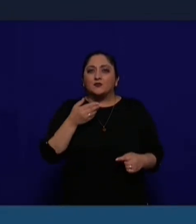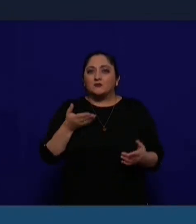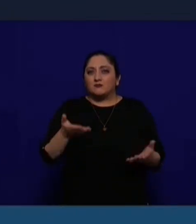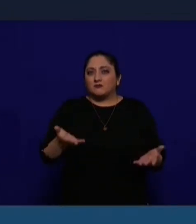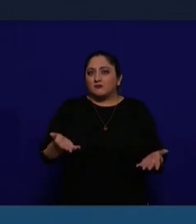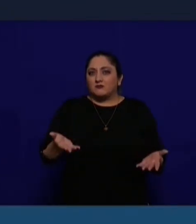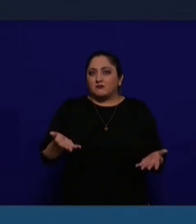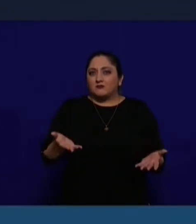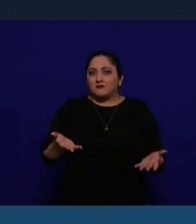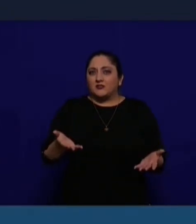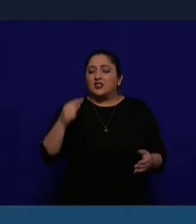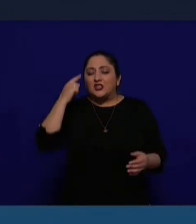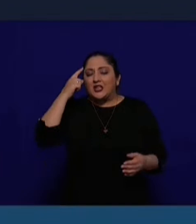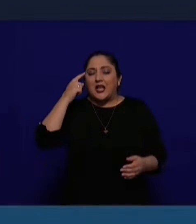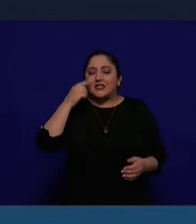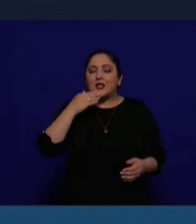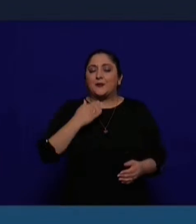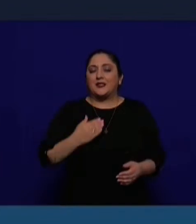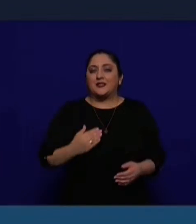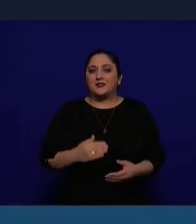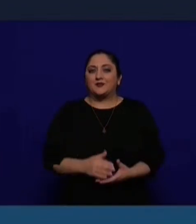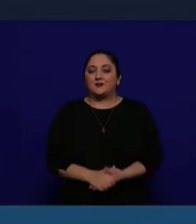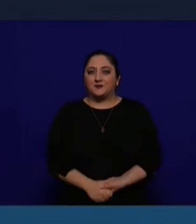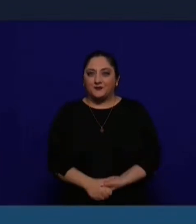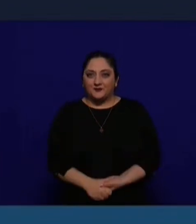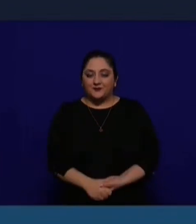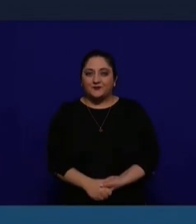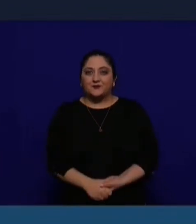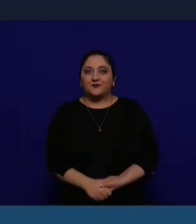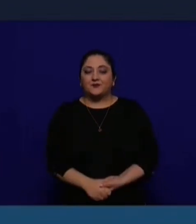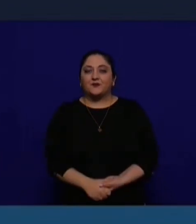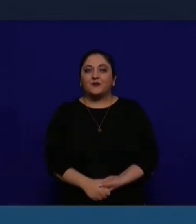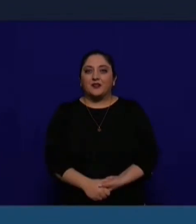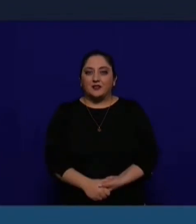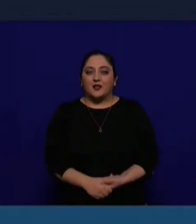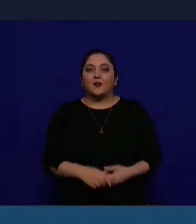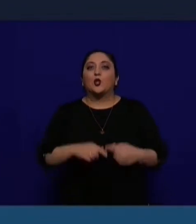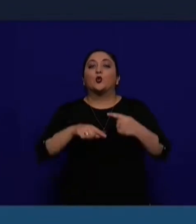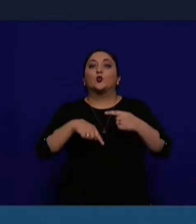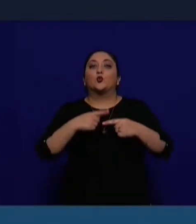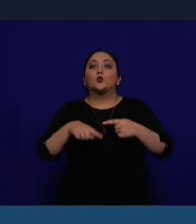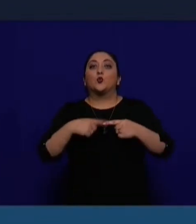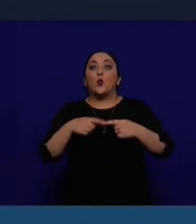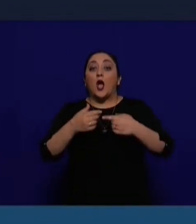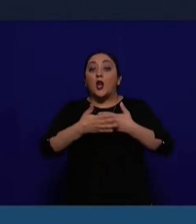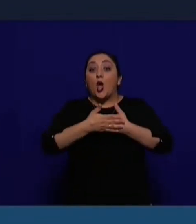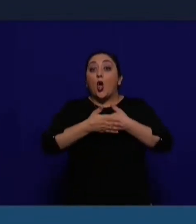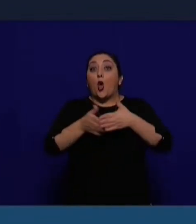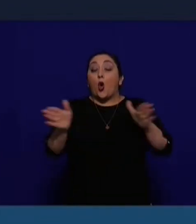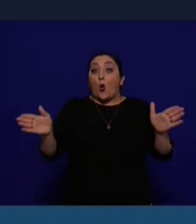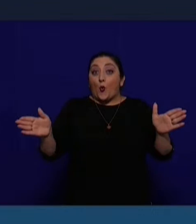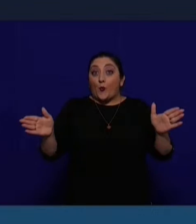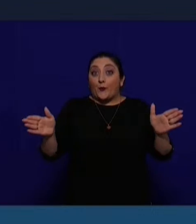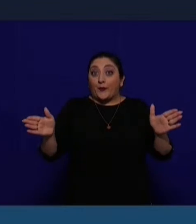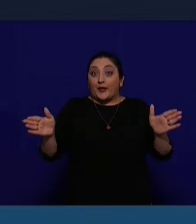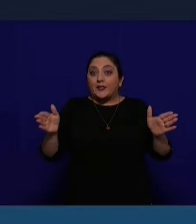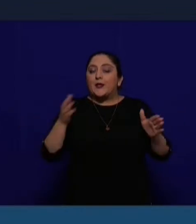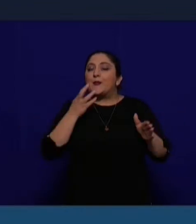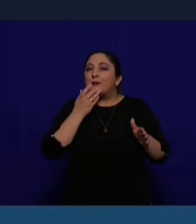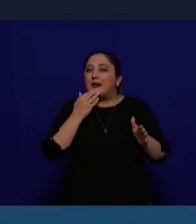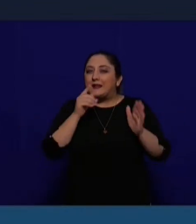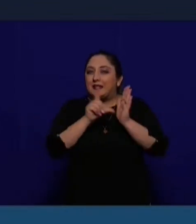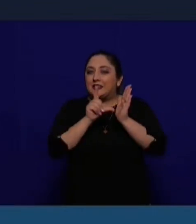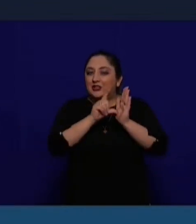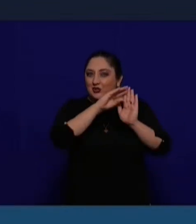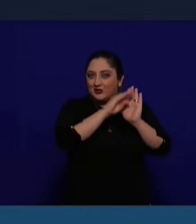Mela, fuq il-reopening, l-istrateġija ta' kif u meta ikunu jistaw jiġu announced